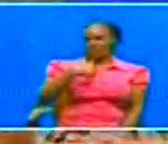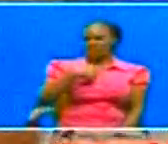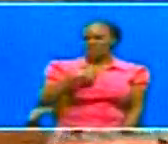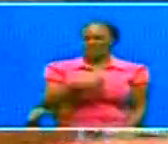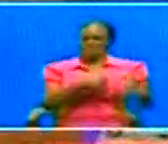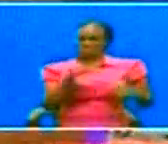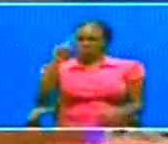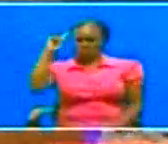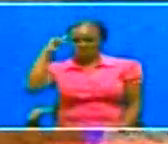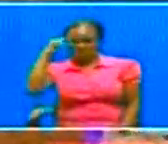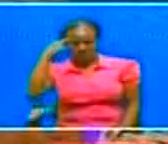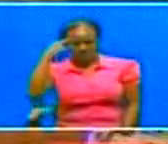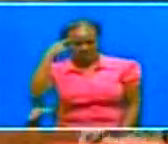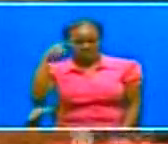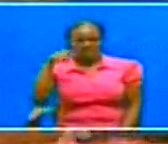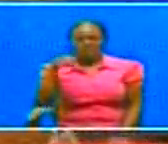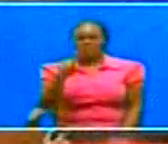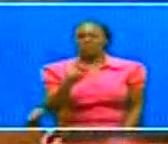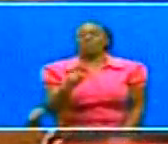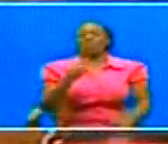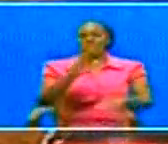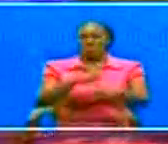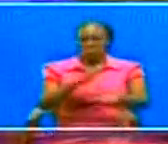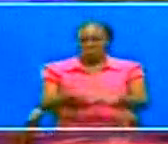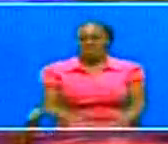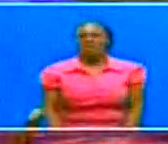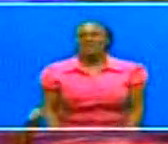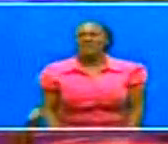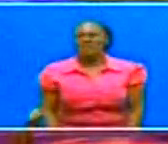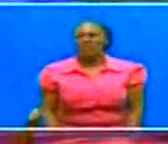I think you're fly.